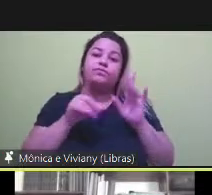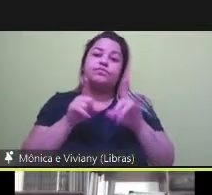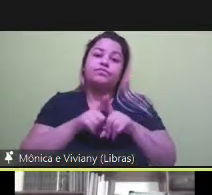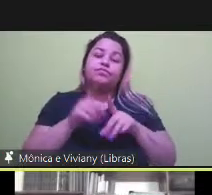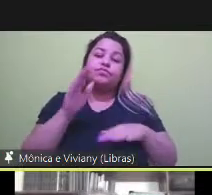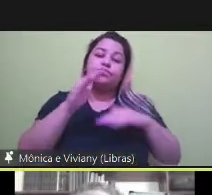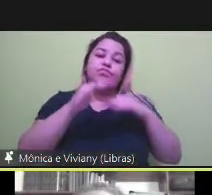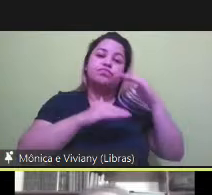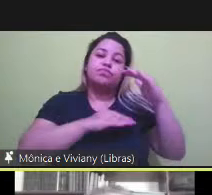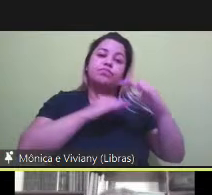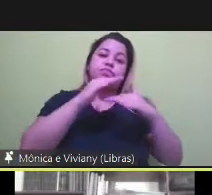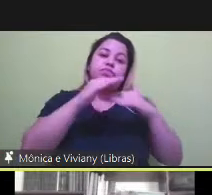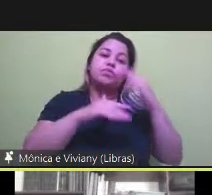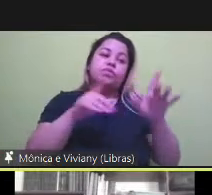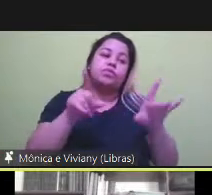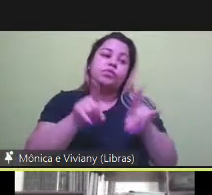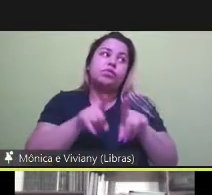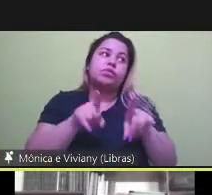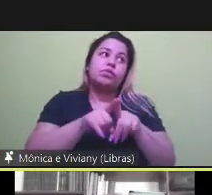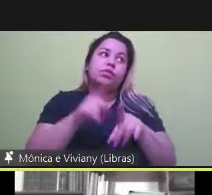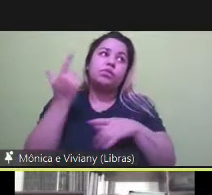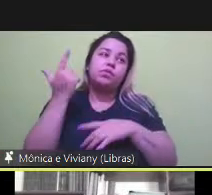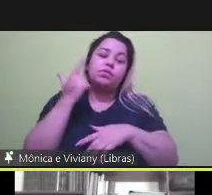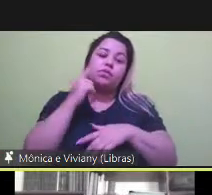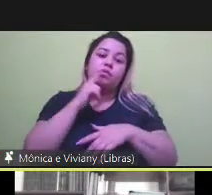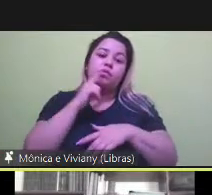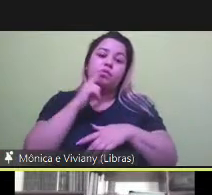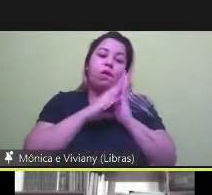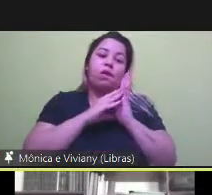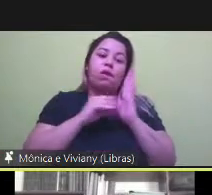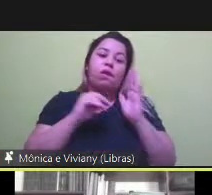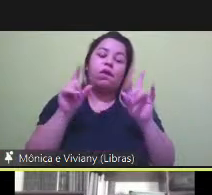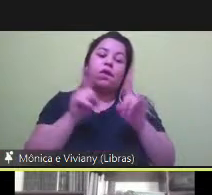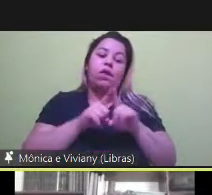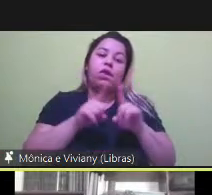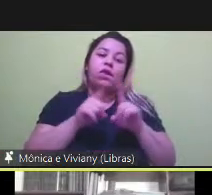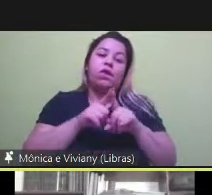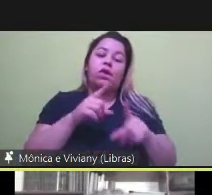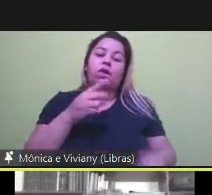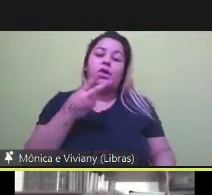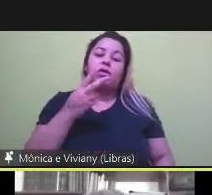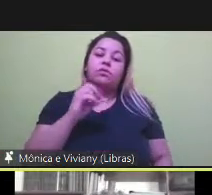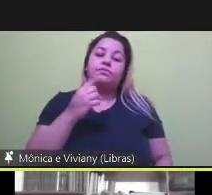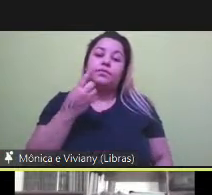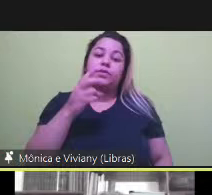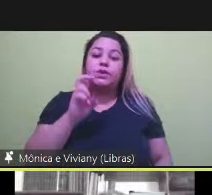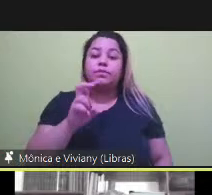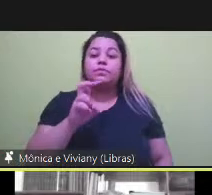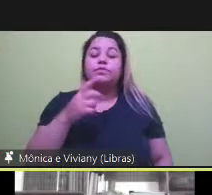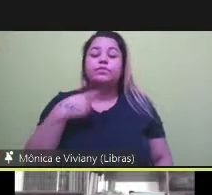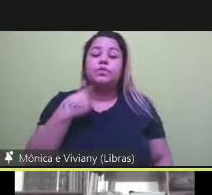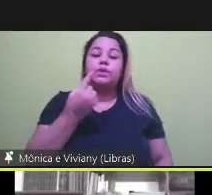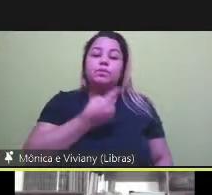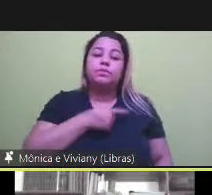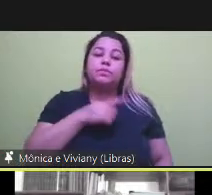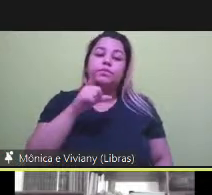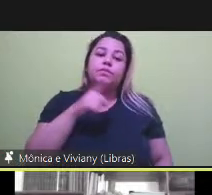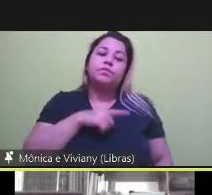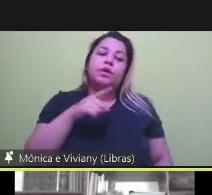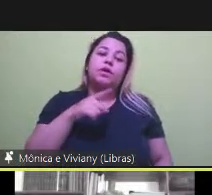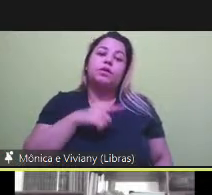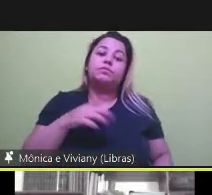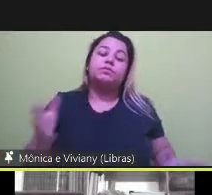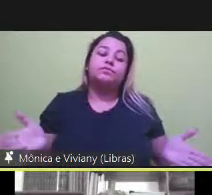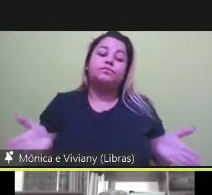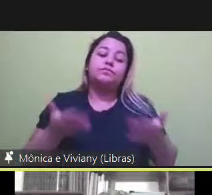they are in a way, it's incorporated in the program that we're developing. But this is a further step in the excellence